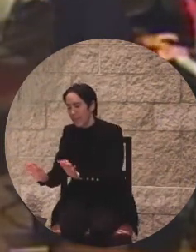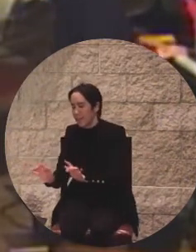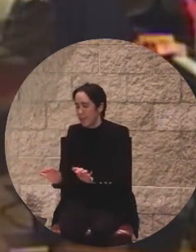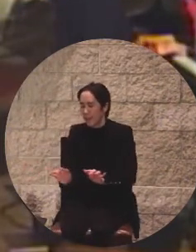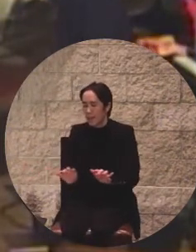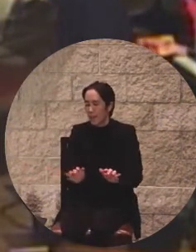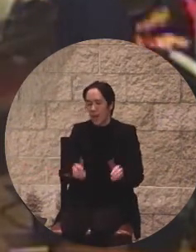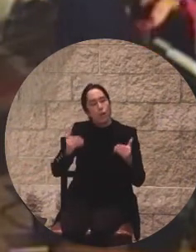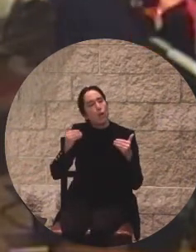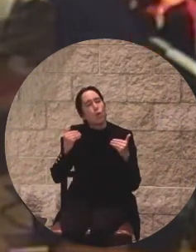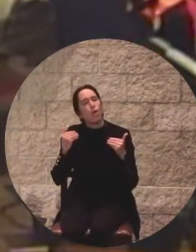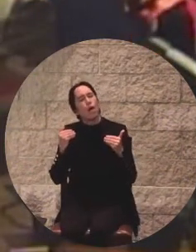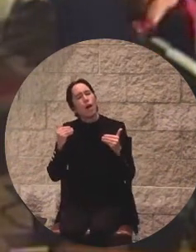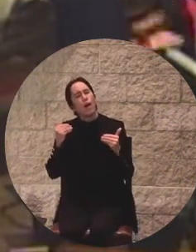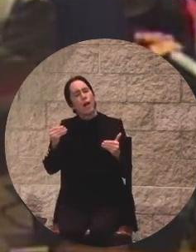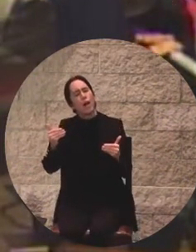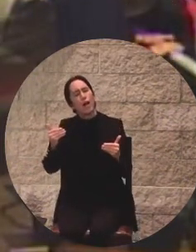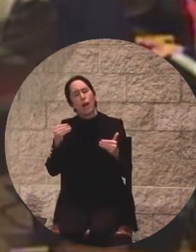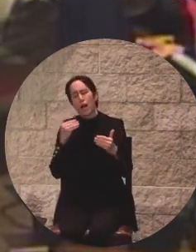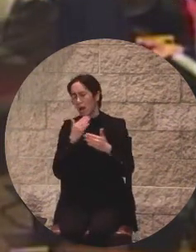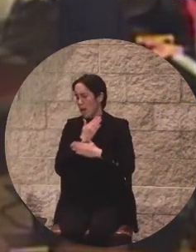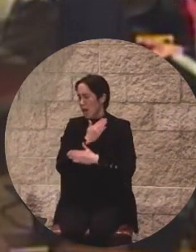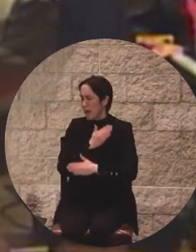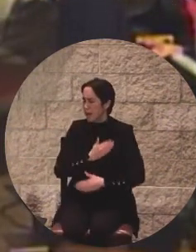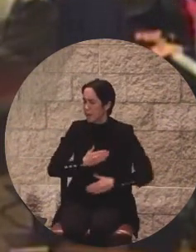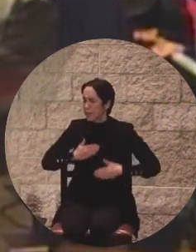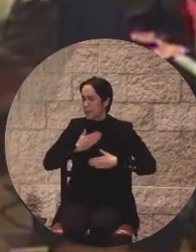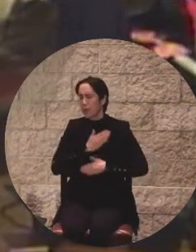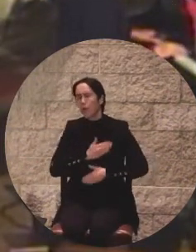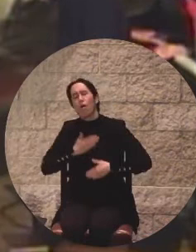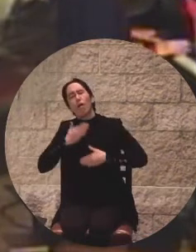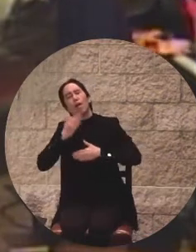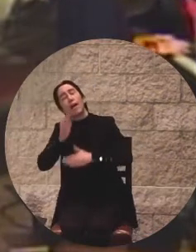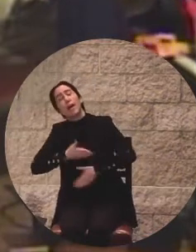Have yourself a merry little